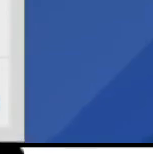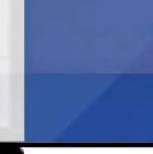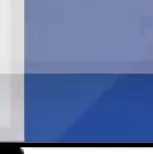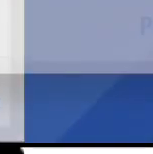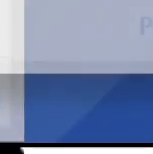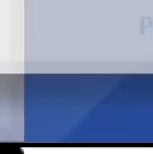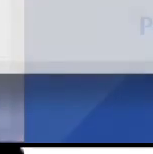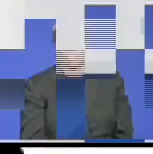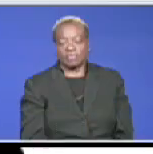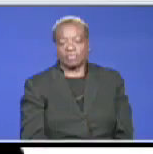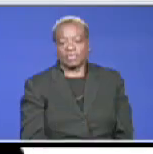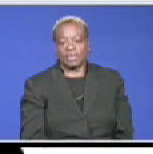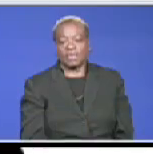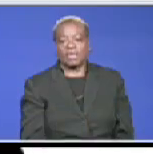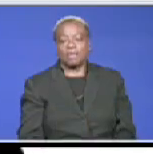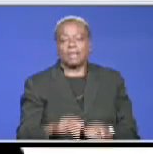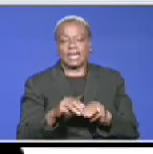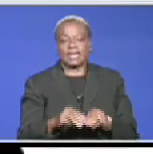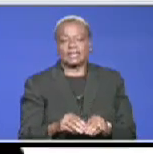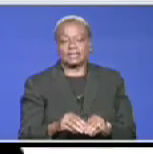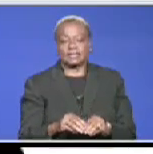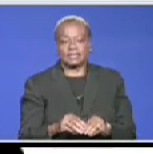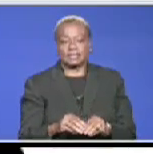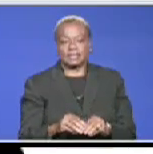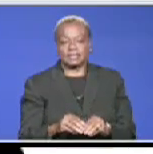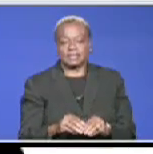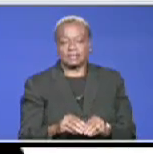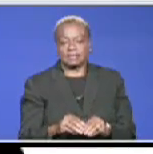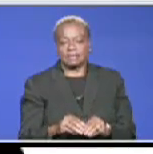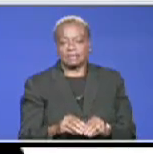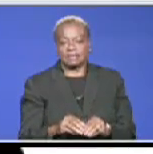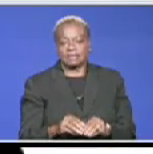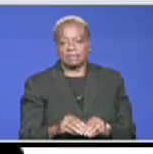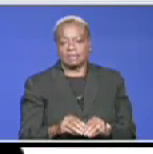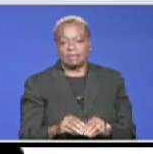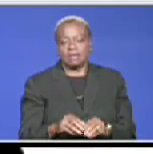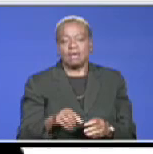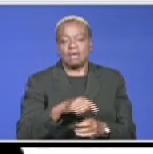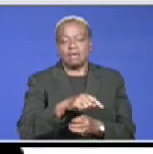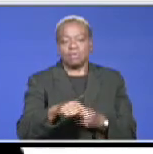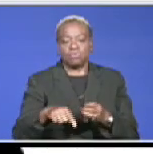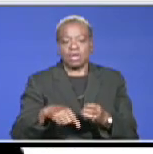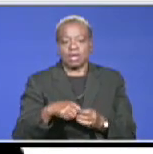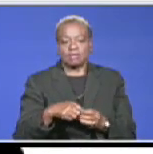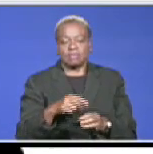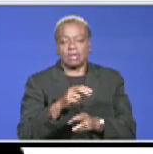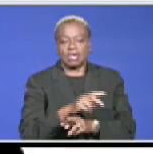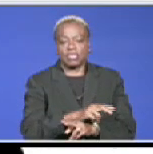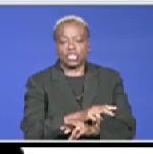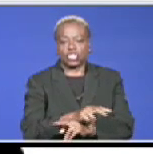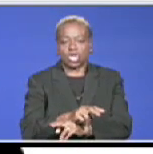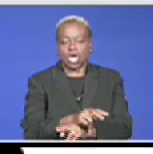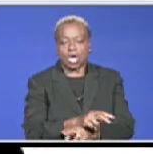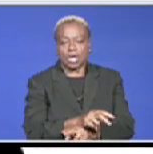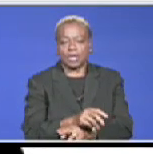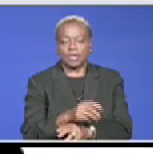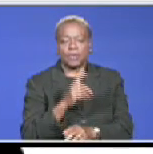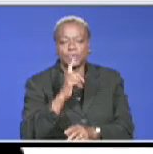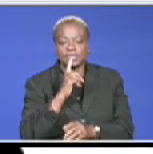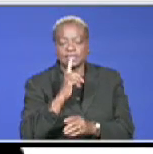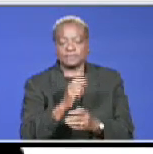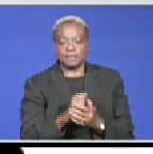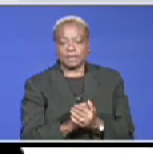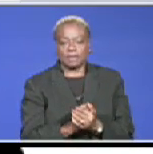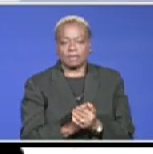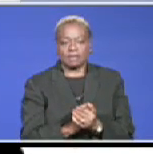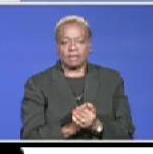Some would call this week's feature Millennial a death-defying stuntsman, or rather yet, a shark whisperer. And those two titles just may